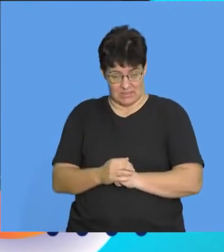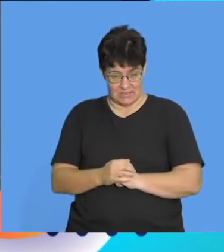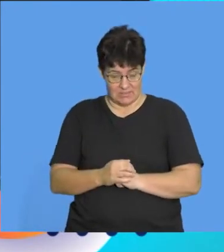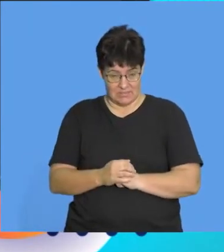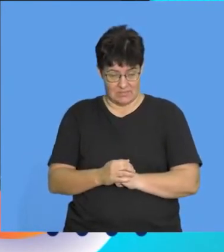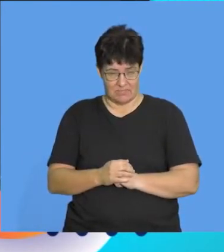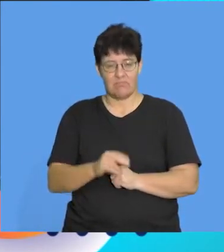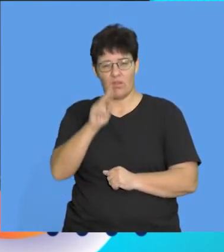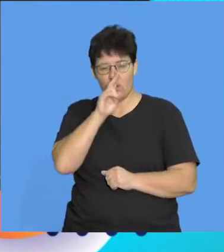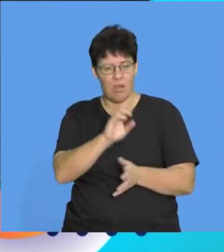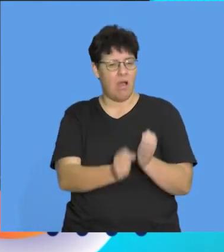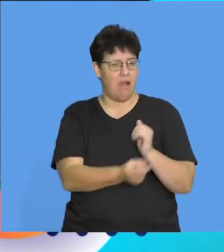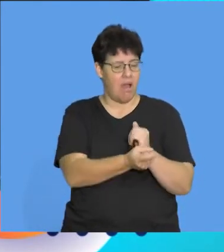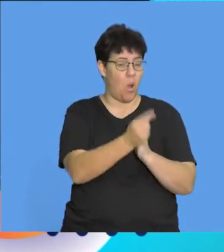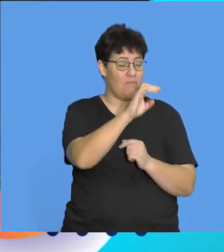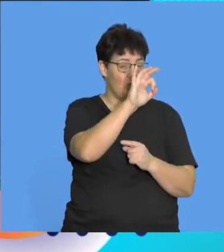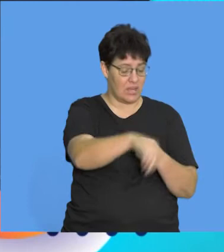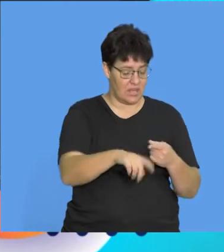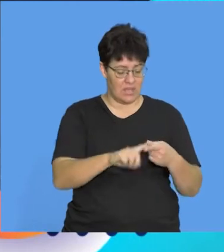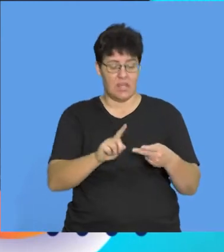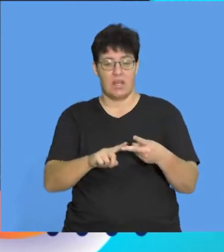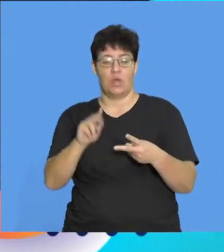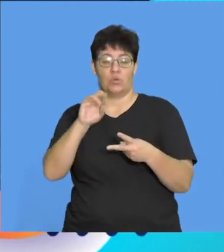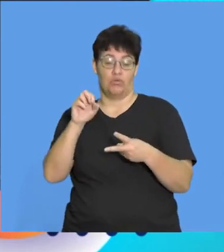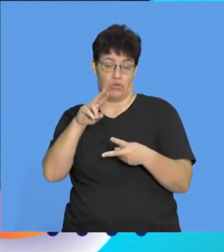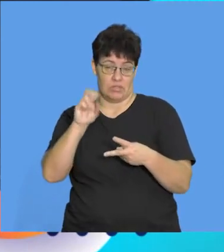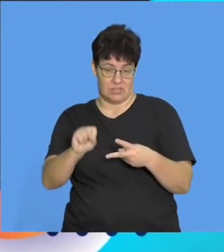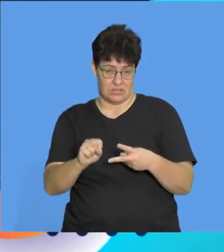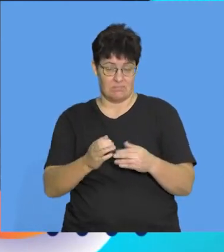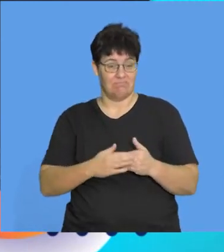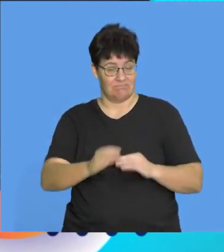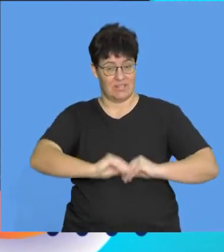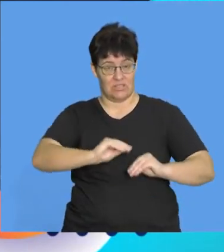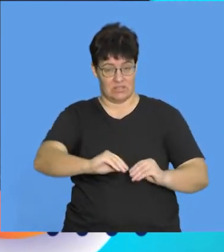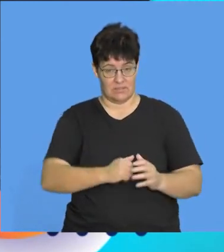at events that occur in the ovary as well as in the uterus during this lesson.